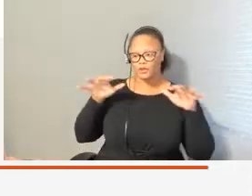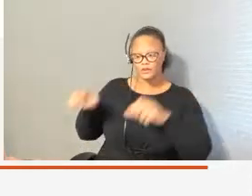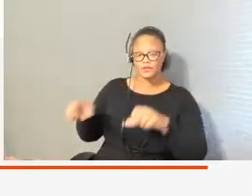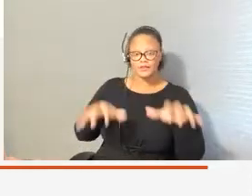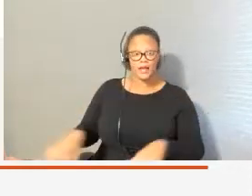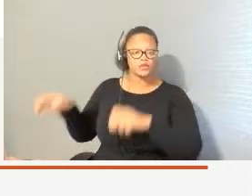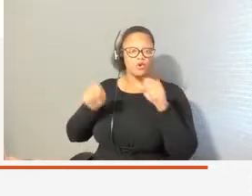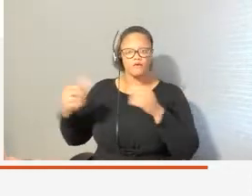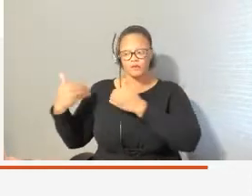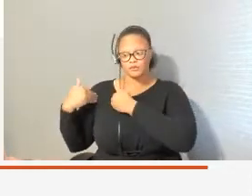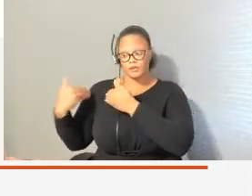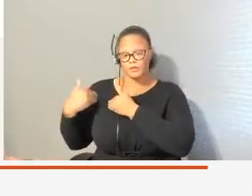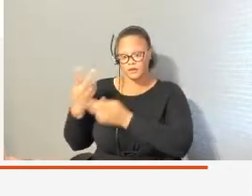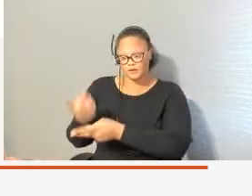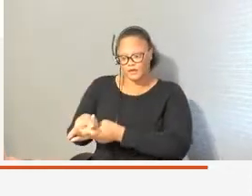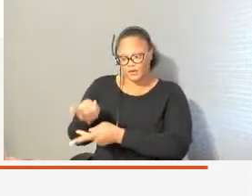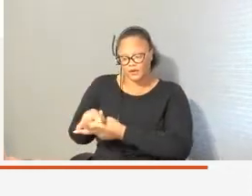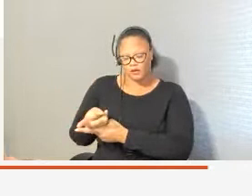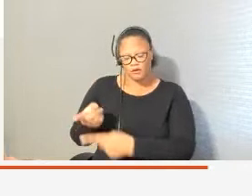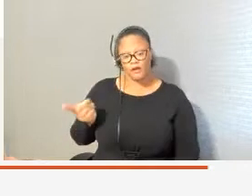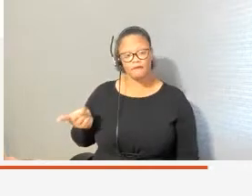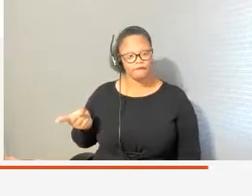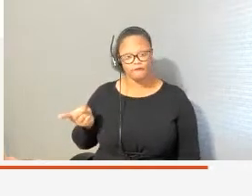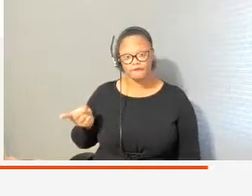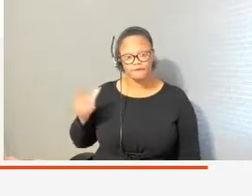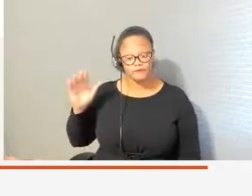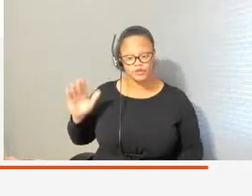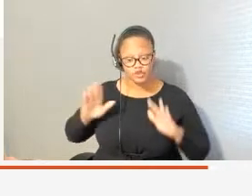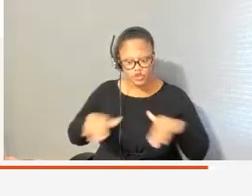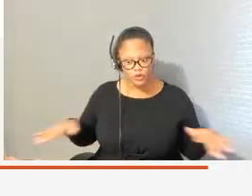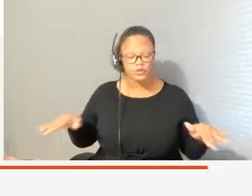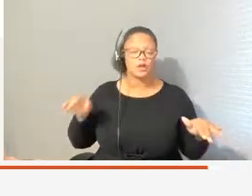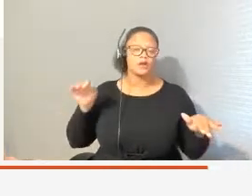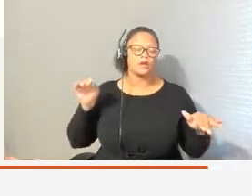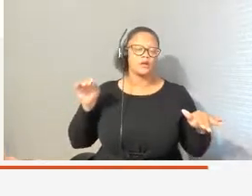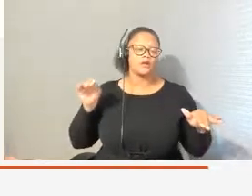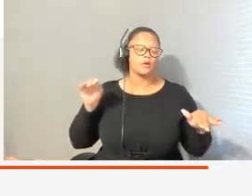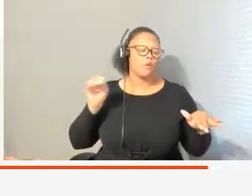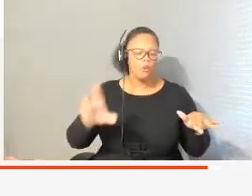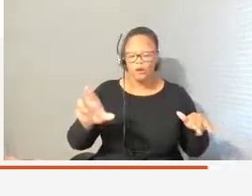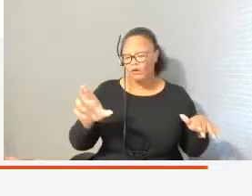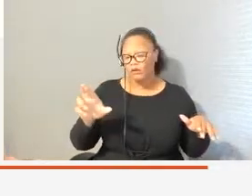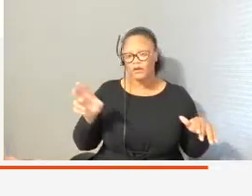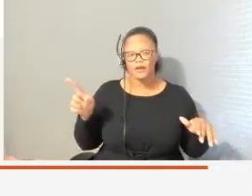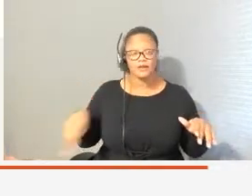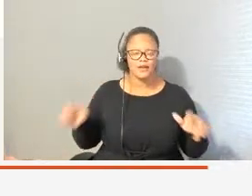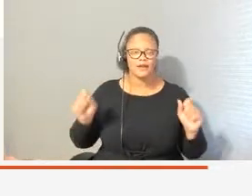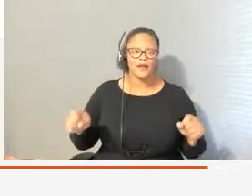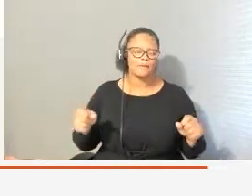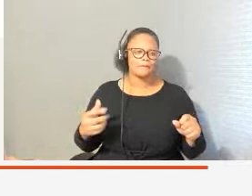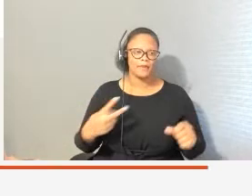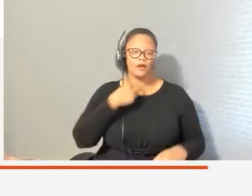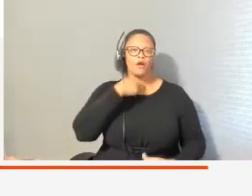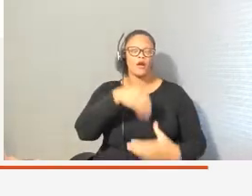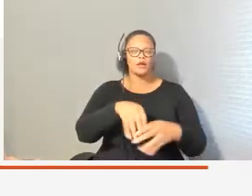the responsibility of taking care of children, or they can get caught up in the system